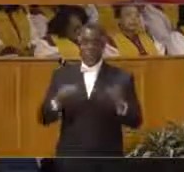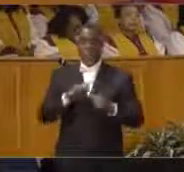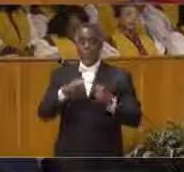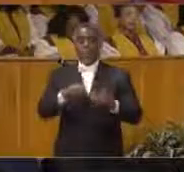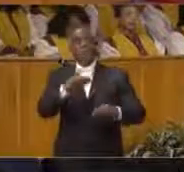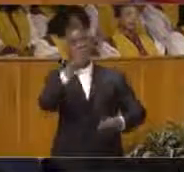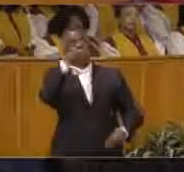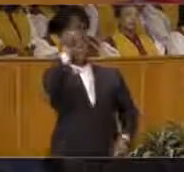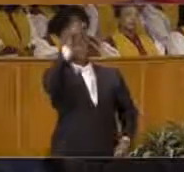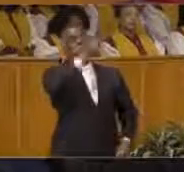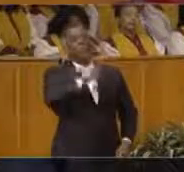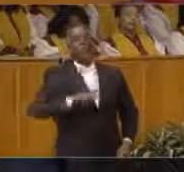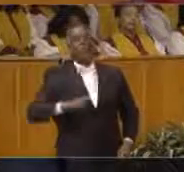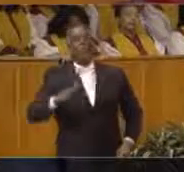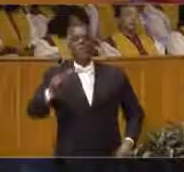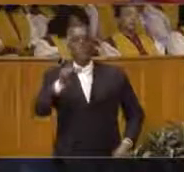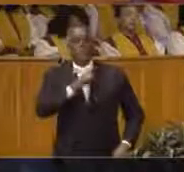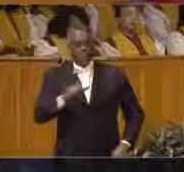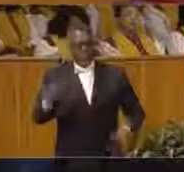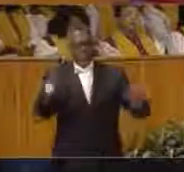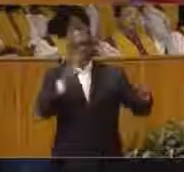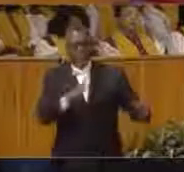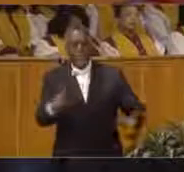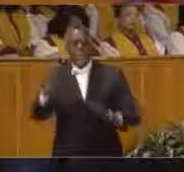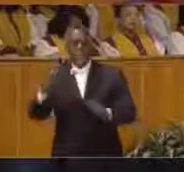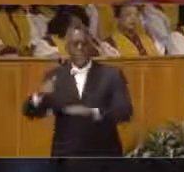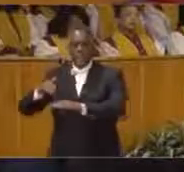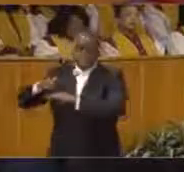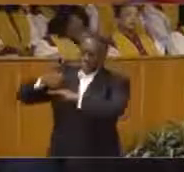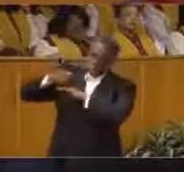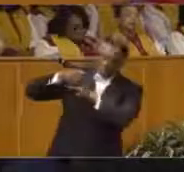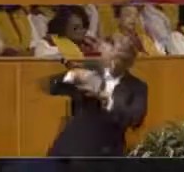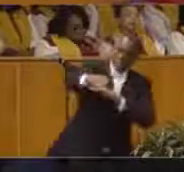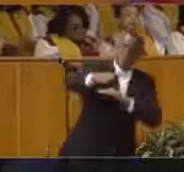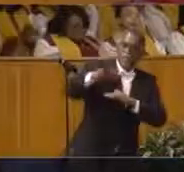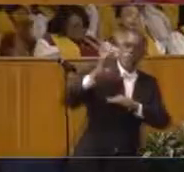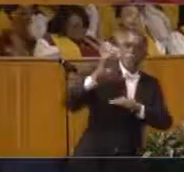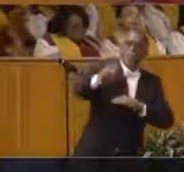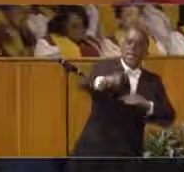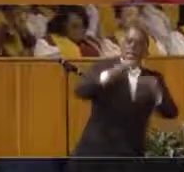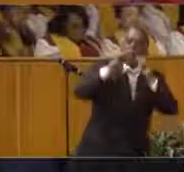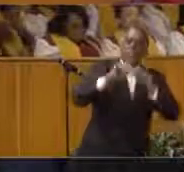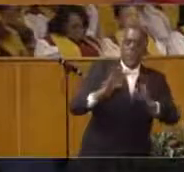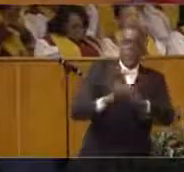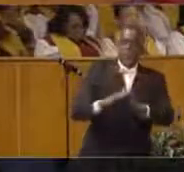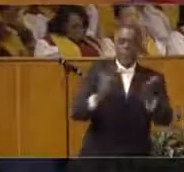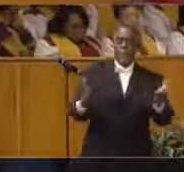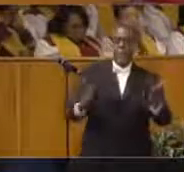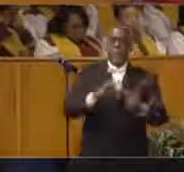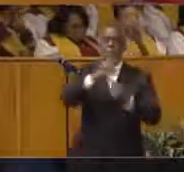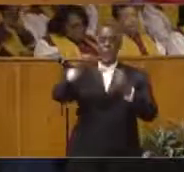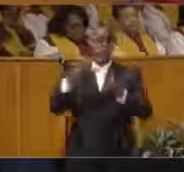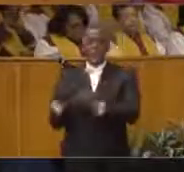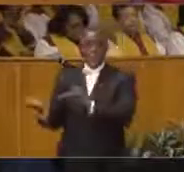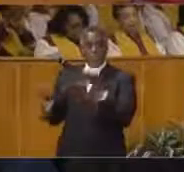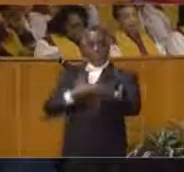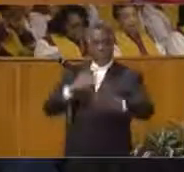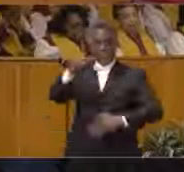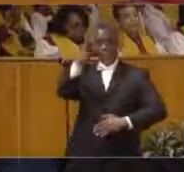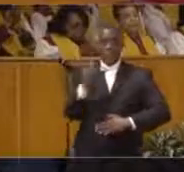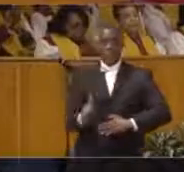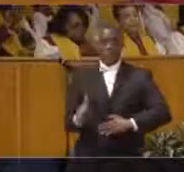it to the Lord is already preparing to send it back to you. The Bible says, when you bring my